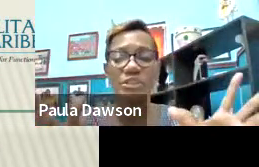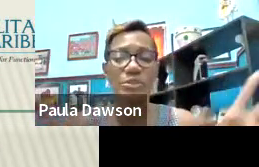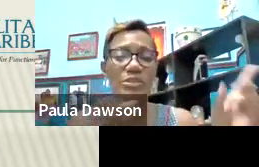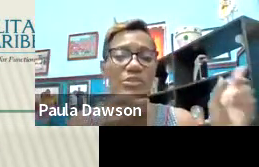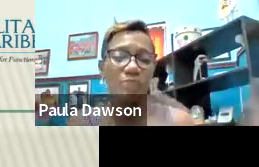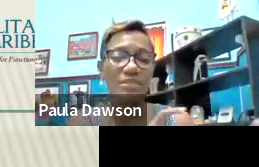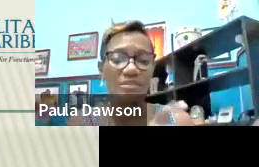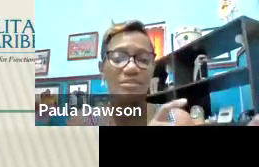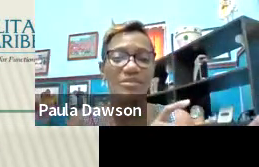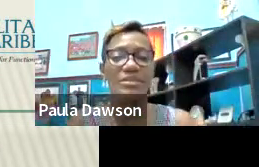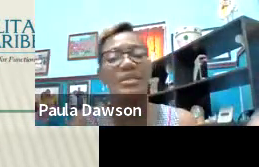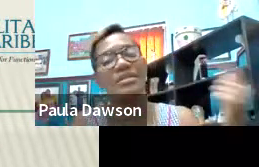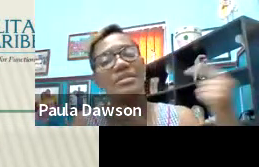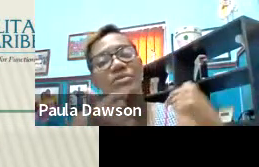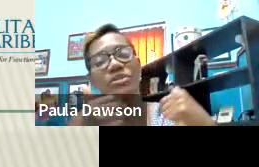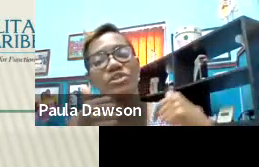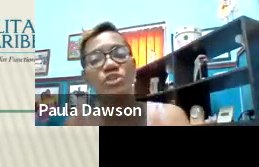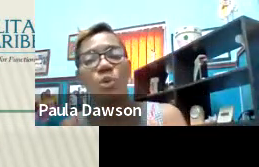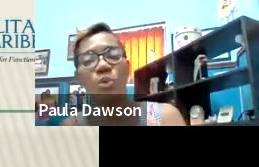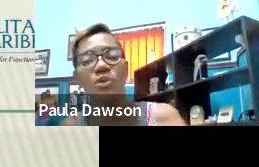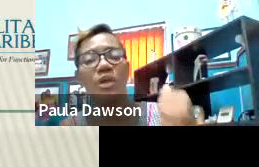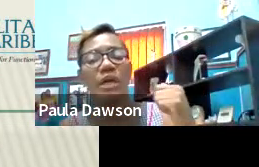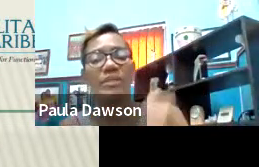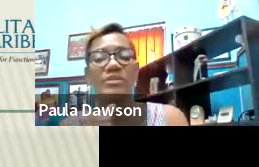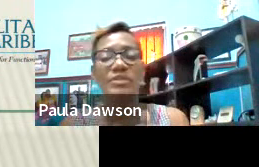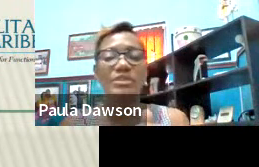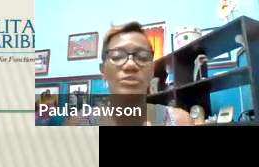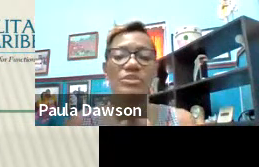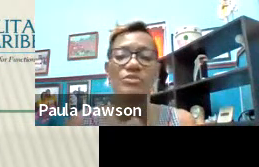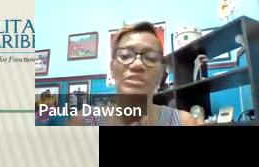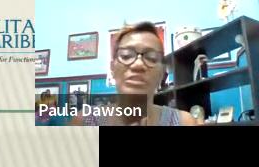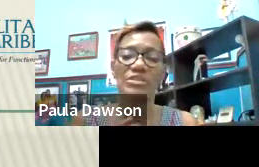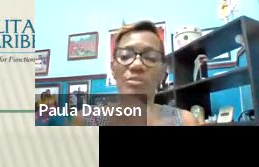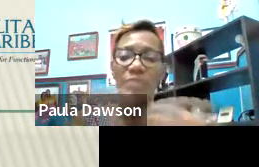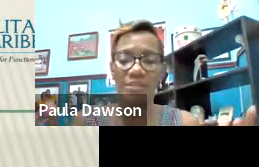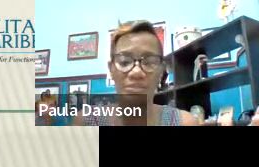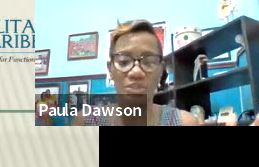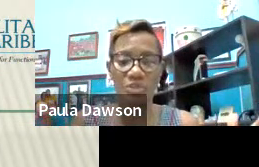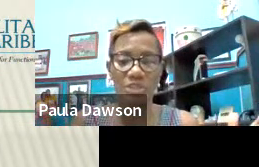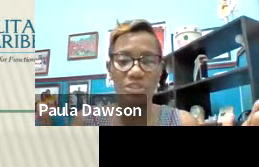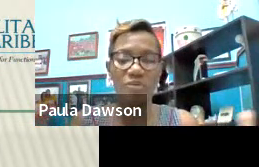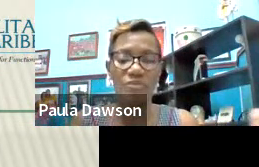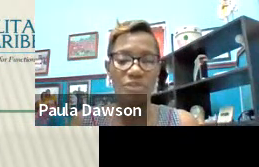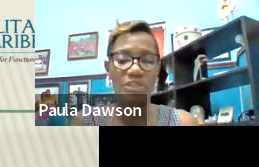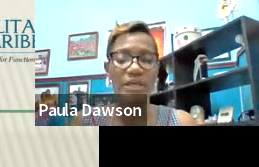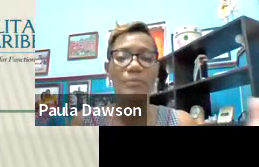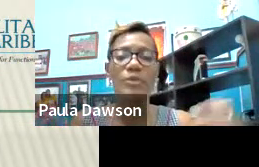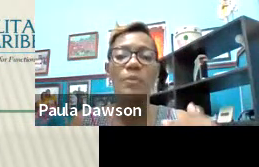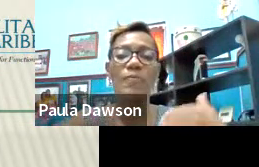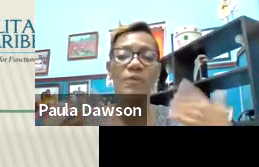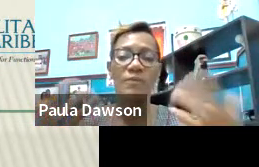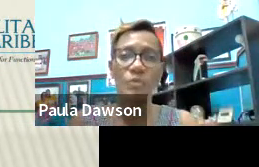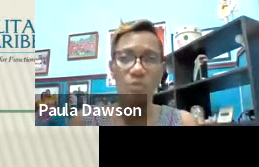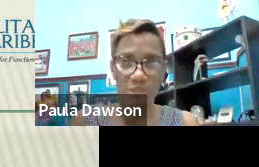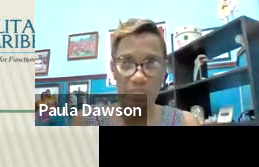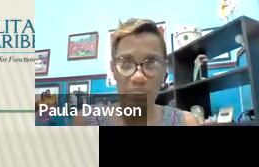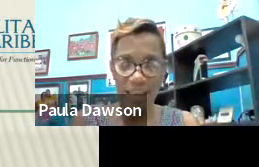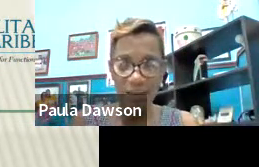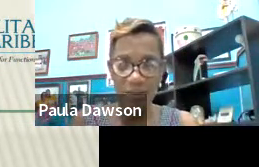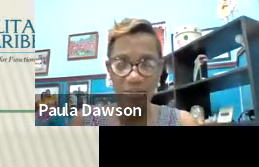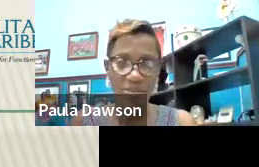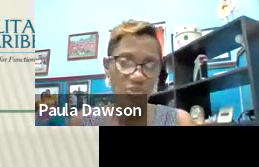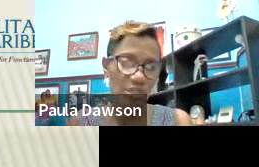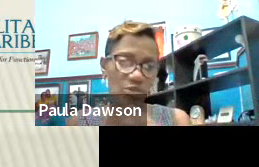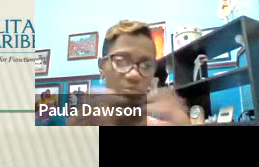a difference between spasticity and increased tone. An increased tone is resistant to passive stretch. For example, if you were to